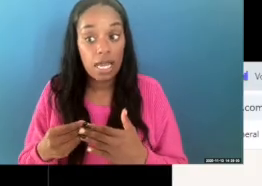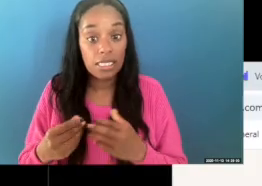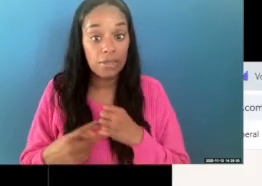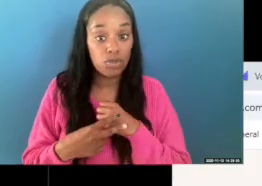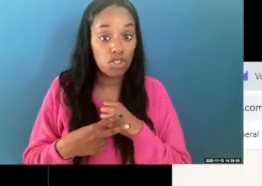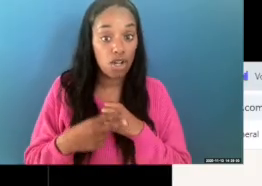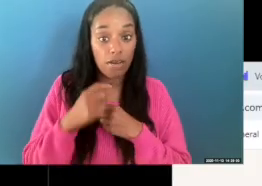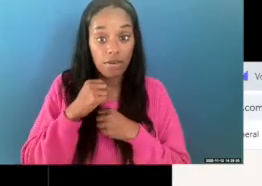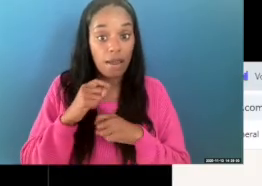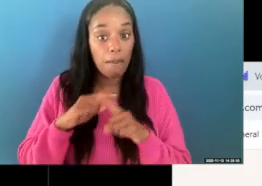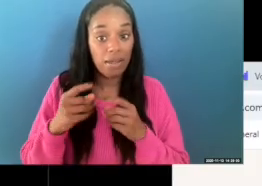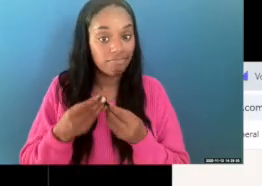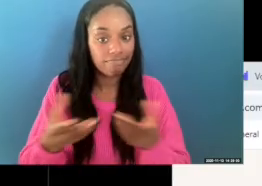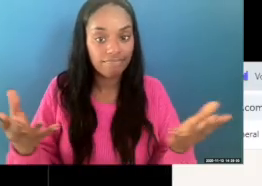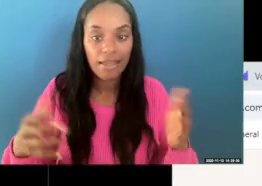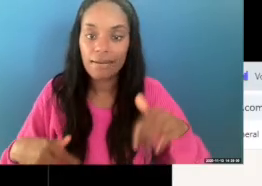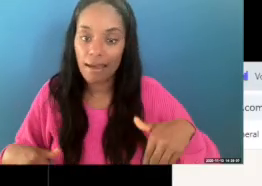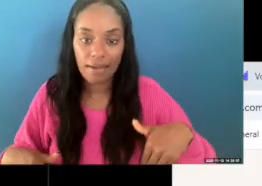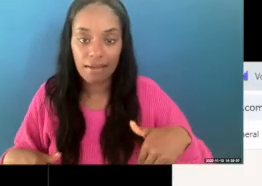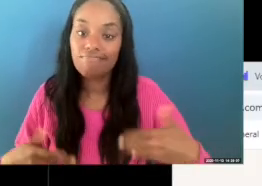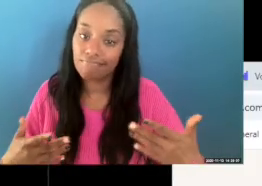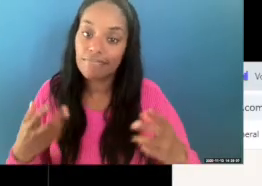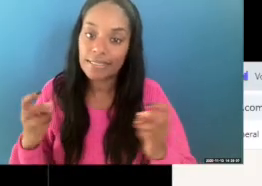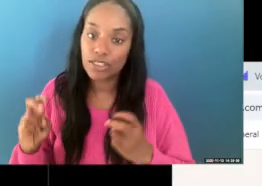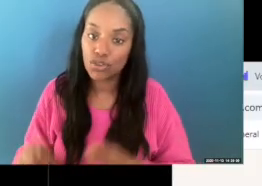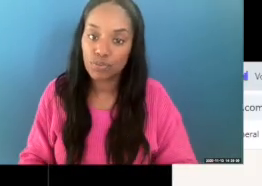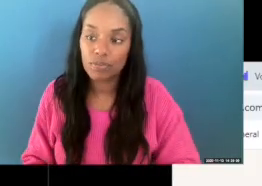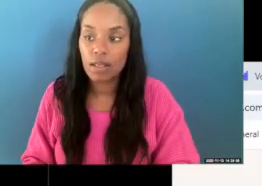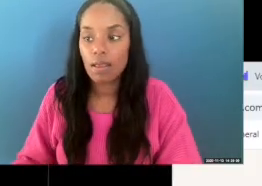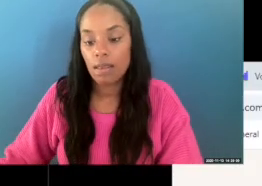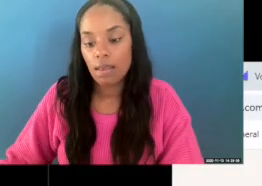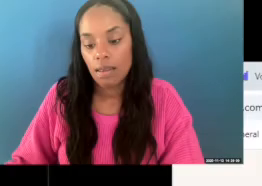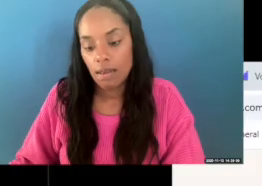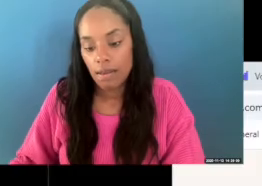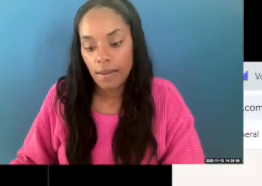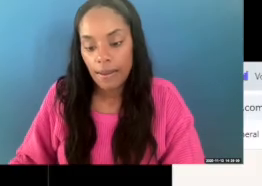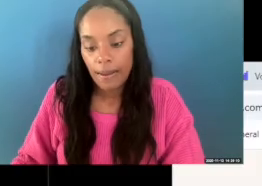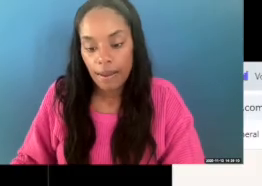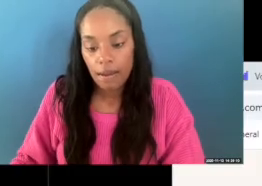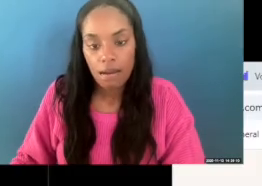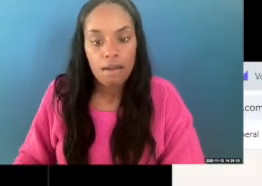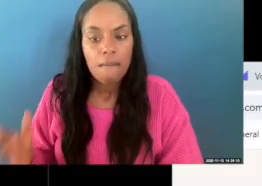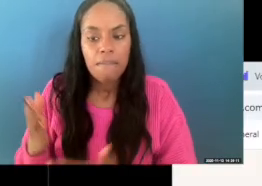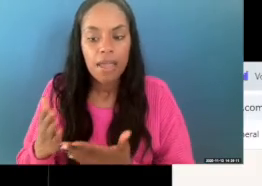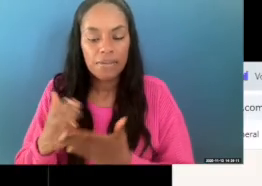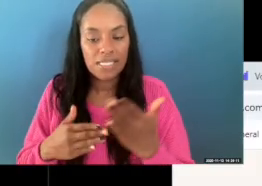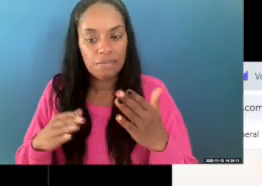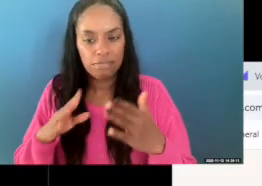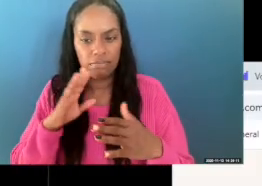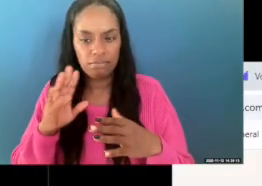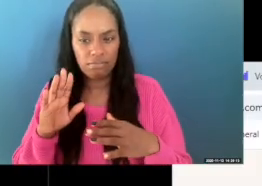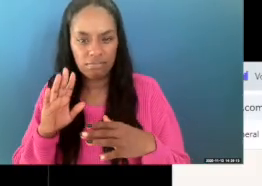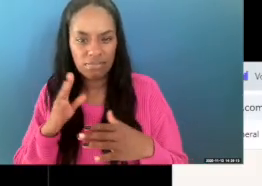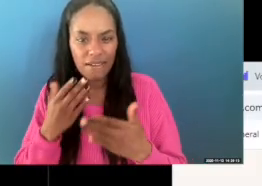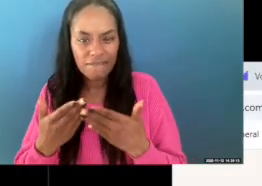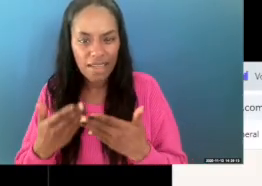2B and 3. The class 7 and 8 needs to be addressed, and it's just not being addressed. And again, HVIP funding, a lot of that, of course, has been